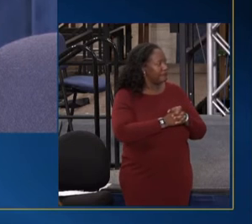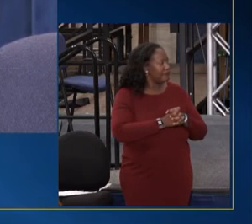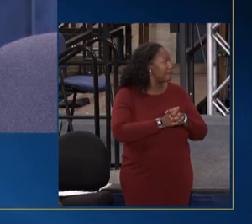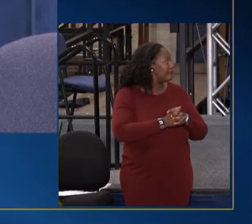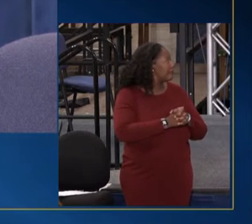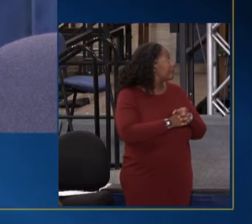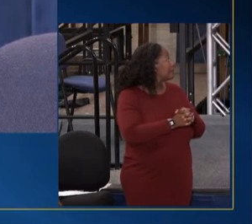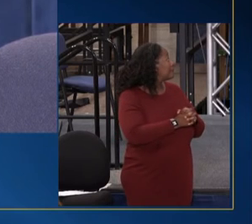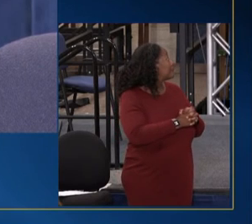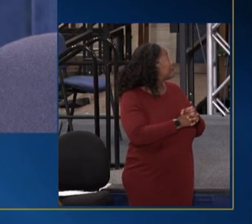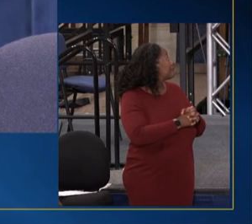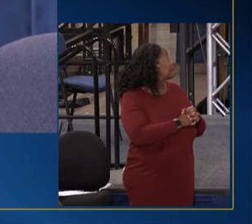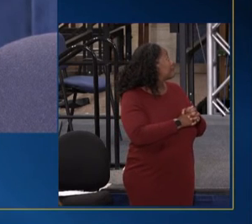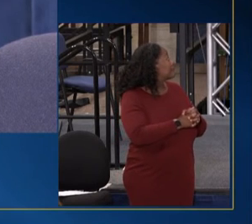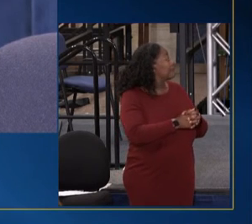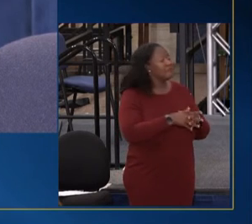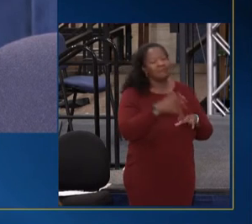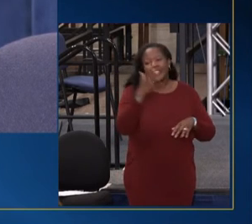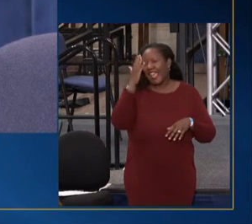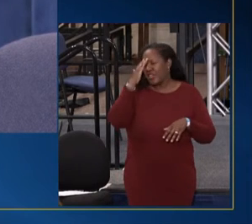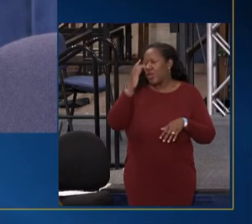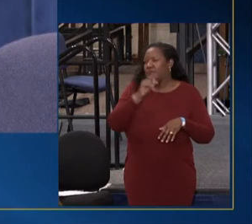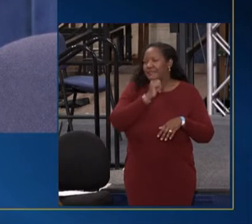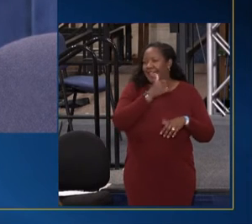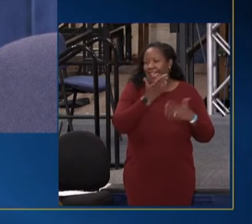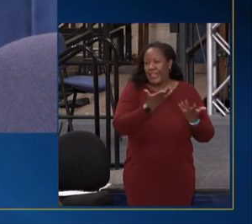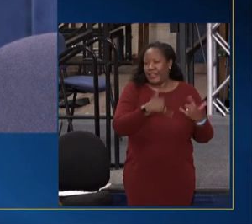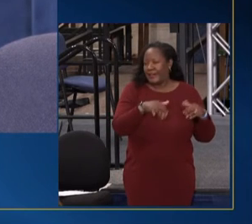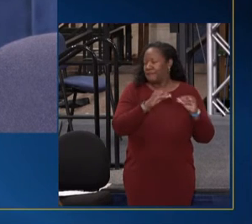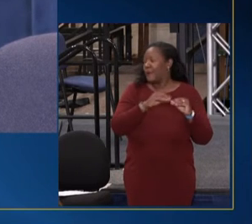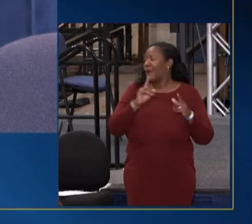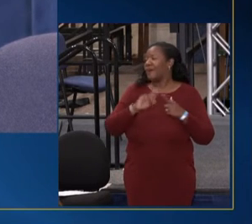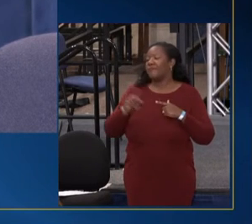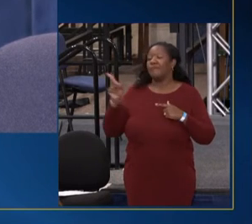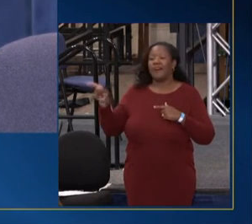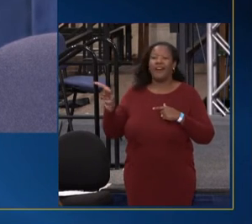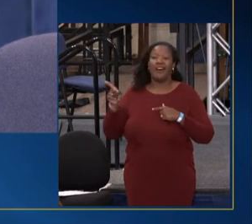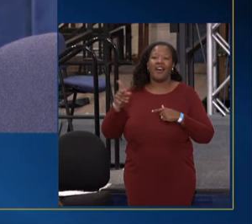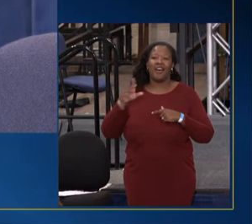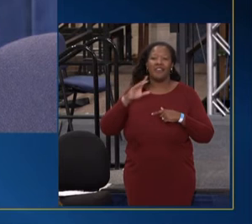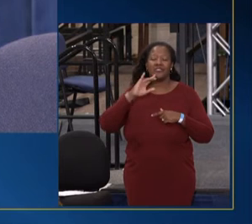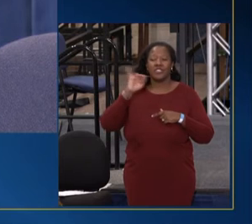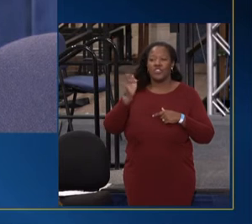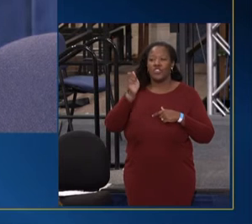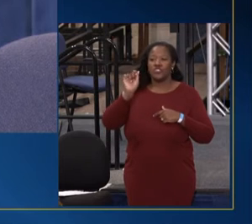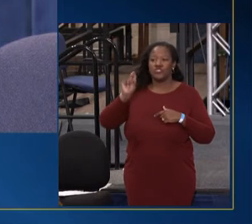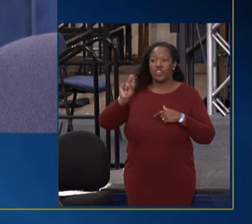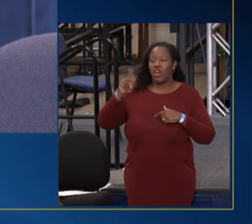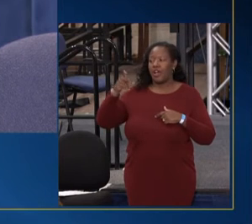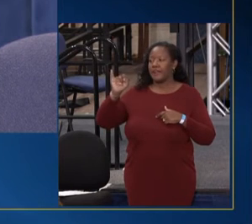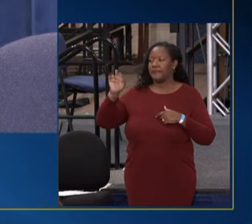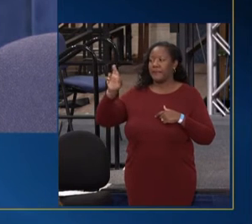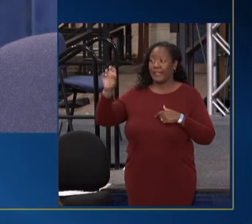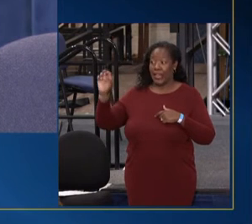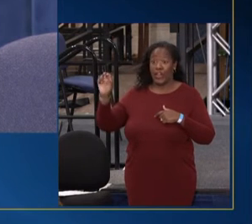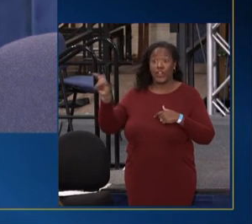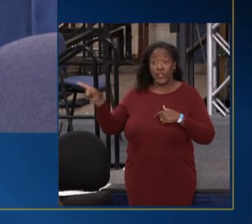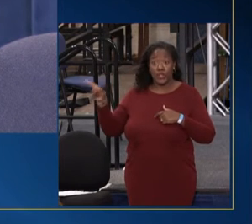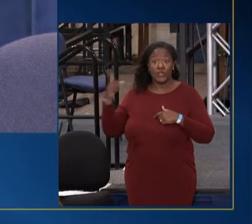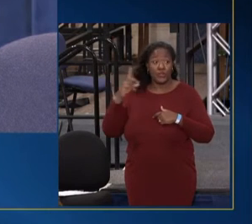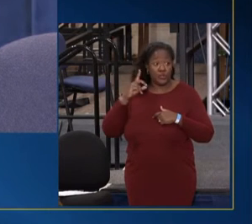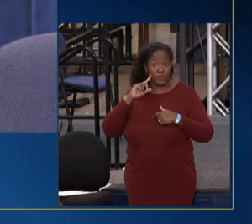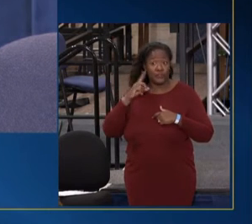I just want to thank, I know she's not here anymore, but Ms. Jean-Pierre, you may have heard her from the podium of the White House